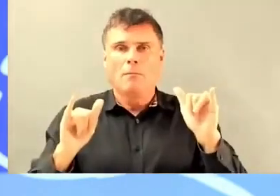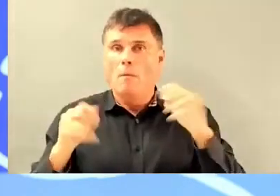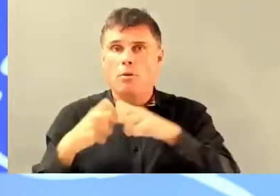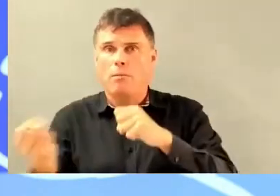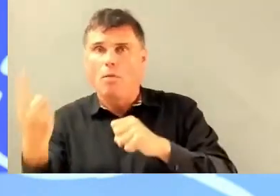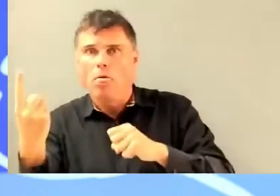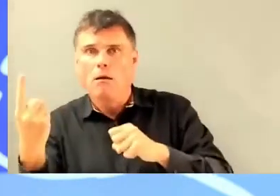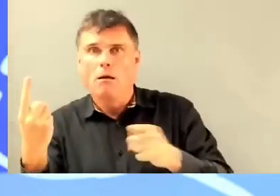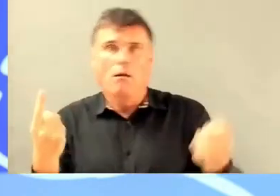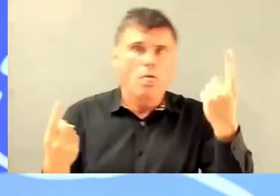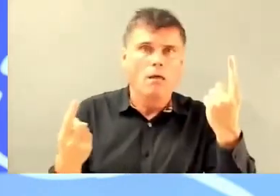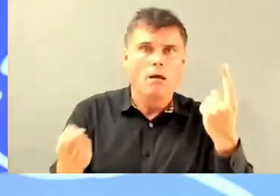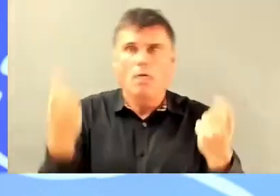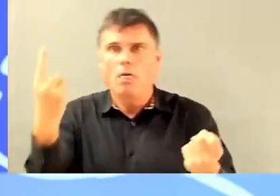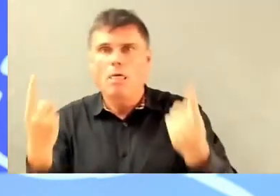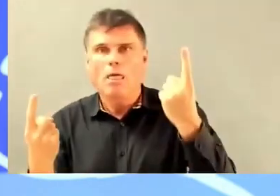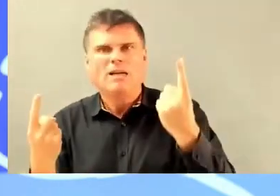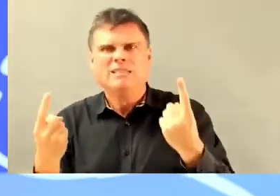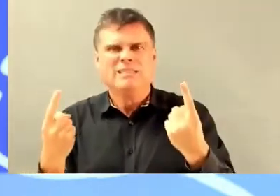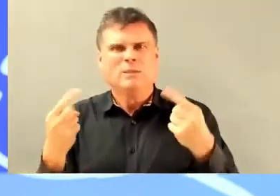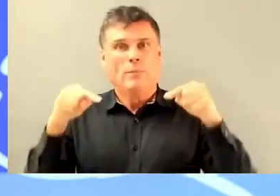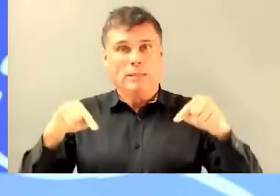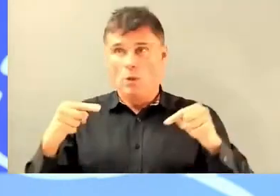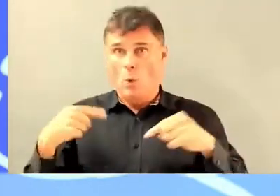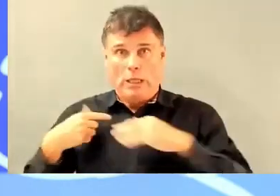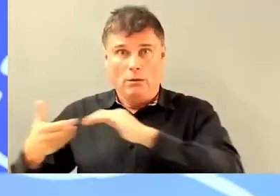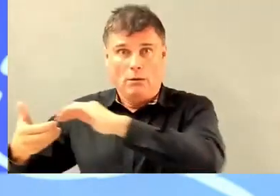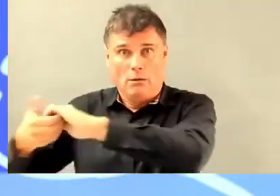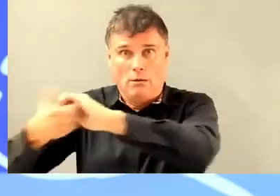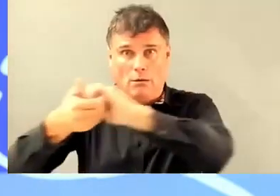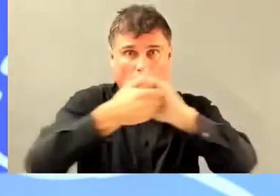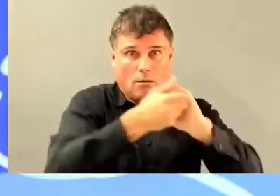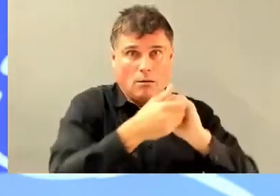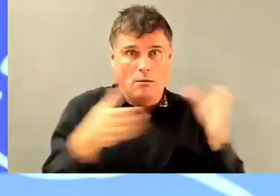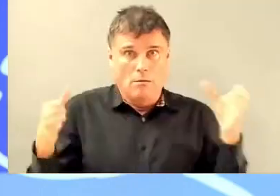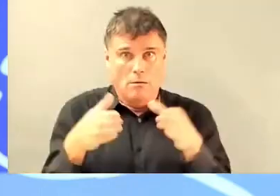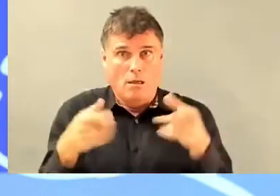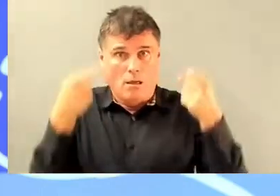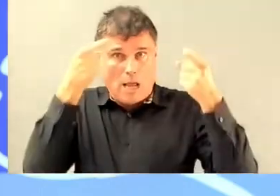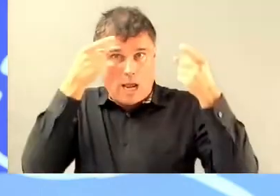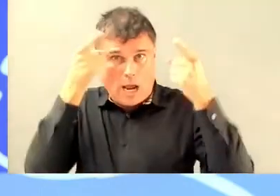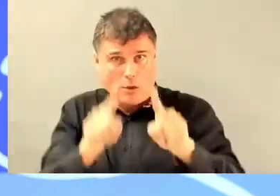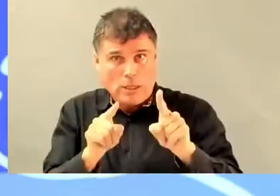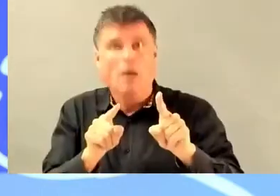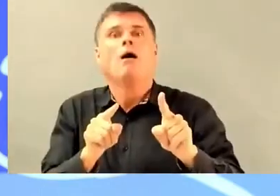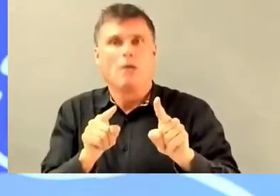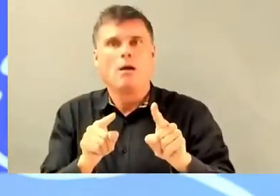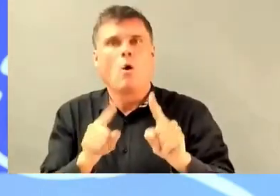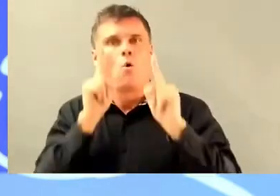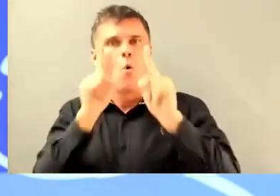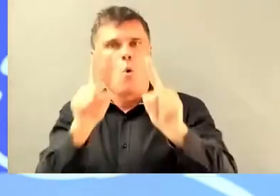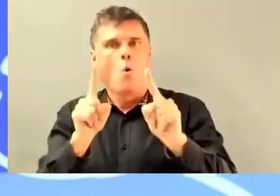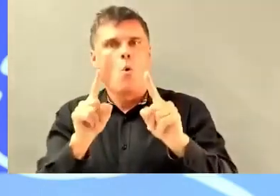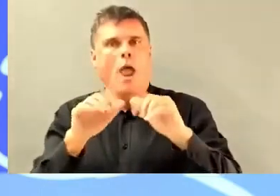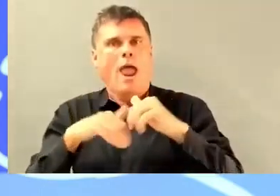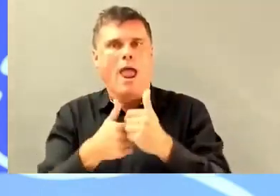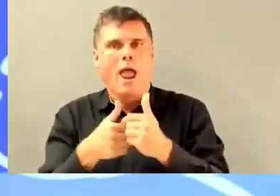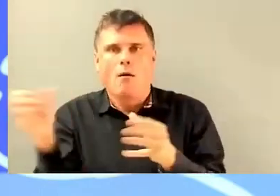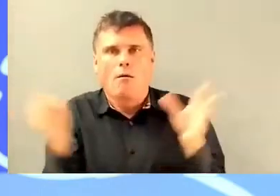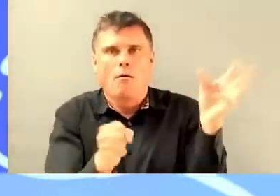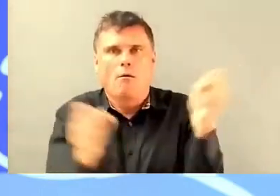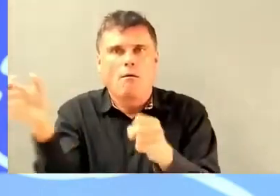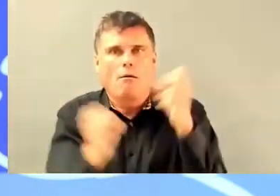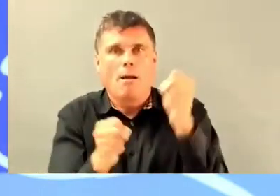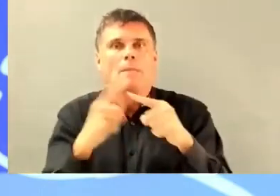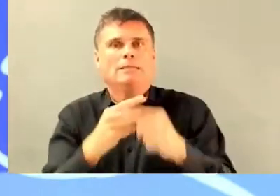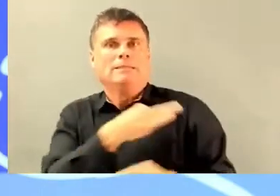with our ministry partners to move in the direction of addressing the healthcare human resource issues. Thank you.